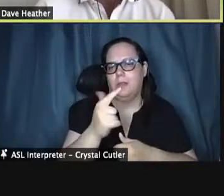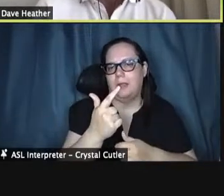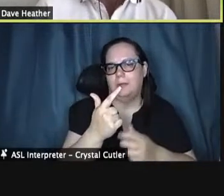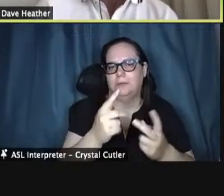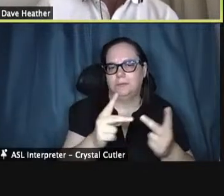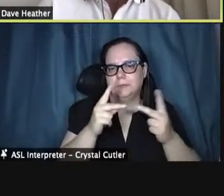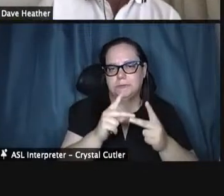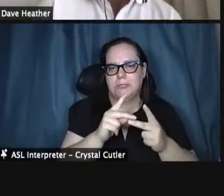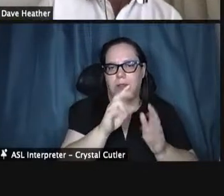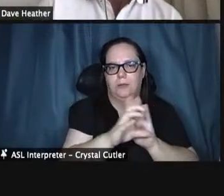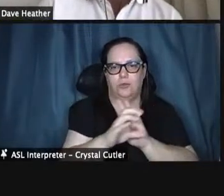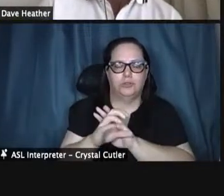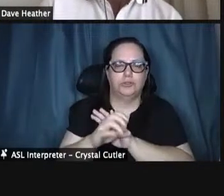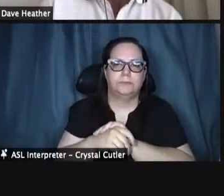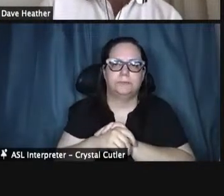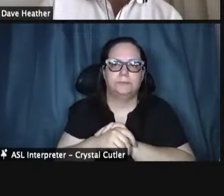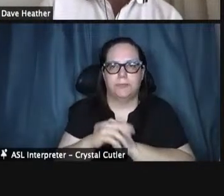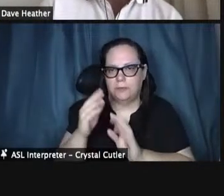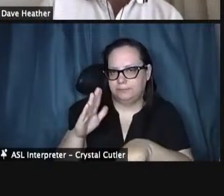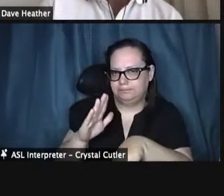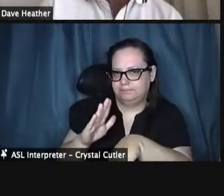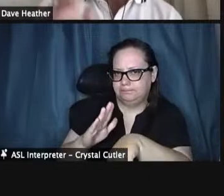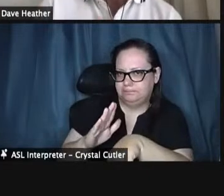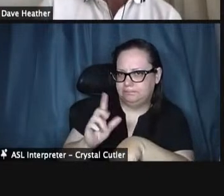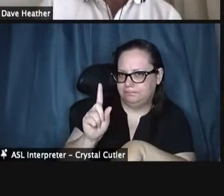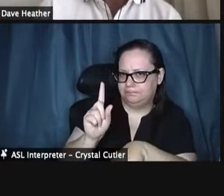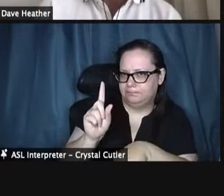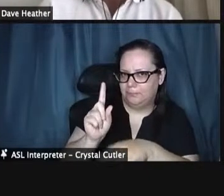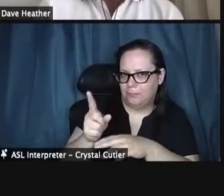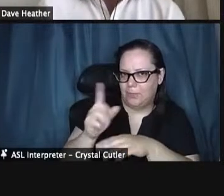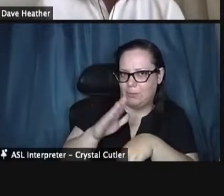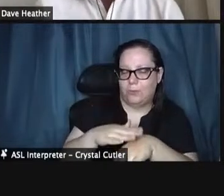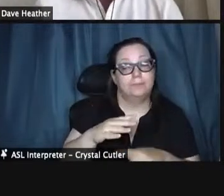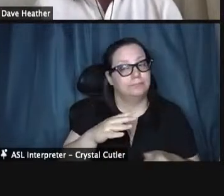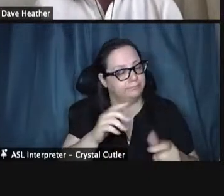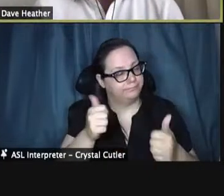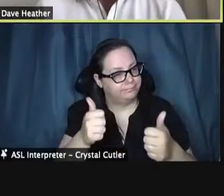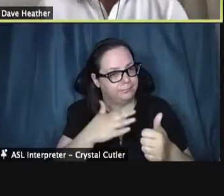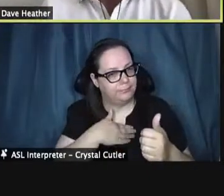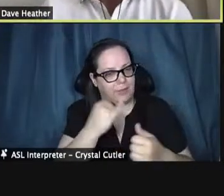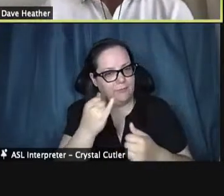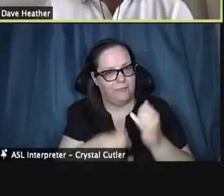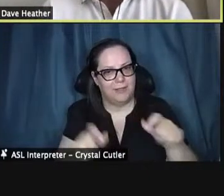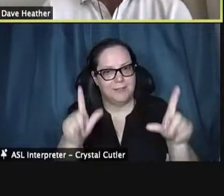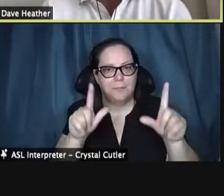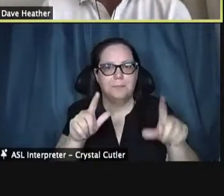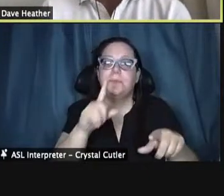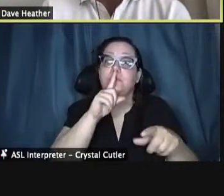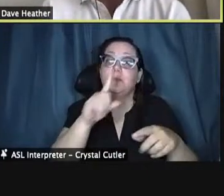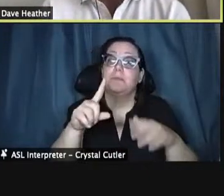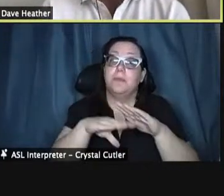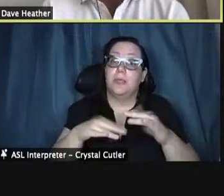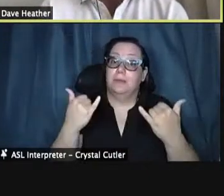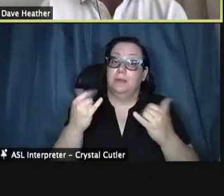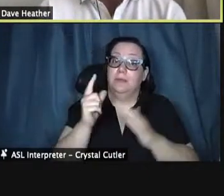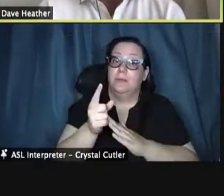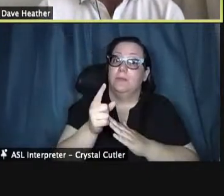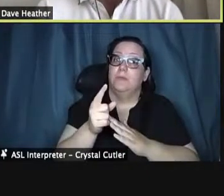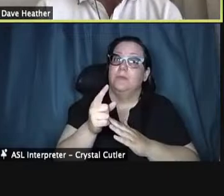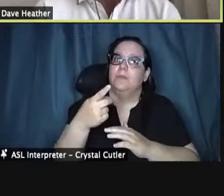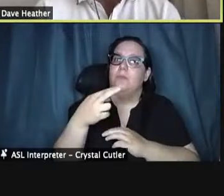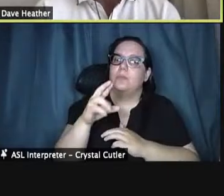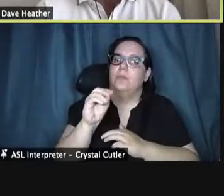1 minute, Dave. Yeah, my final slide. So basically where we are at the moment, Prospect is currently